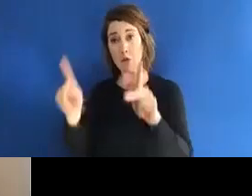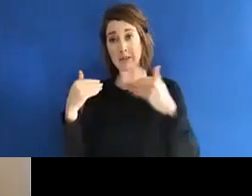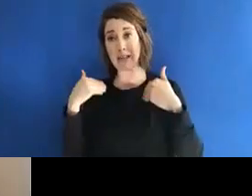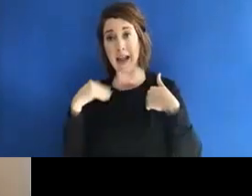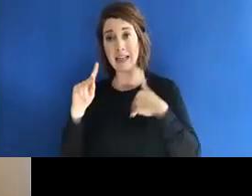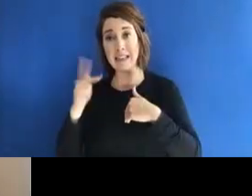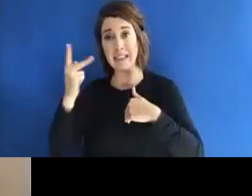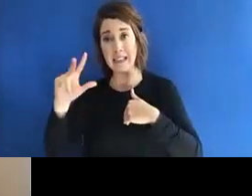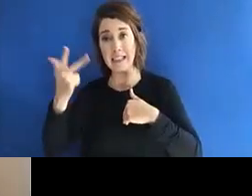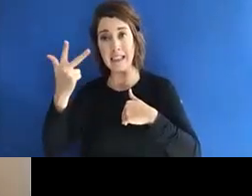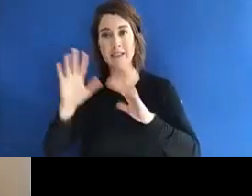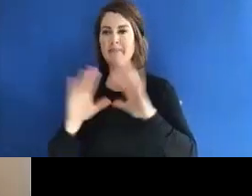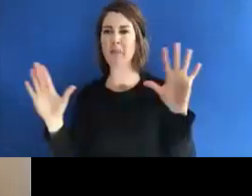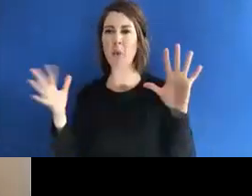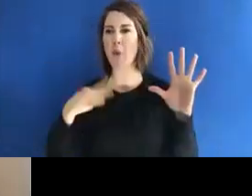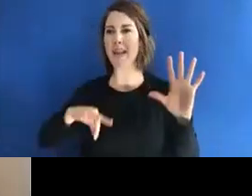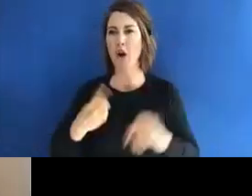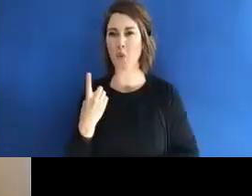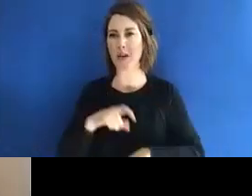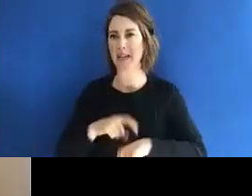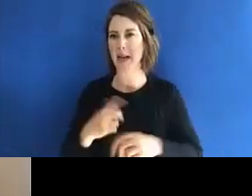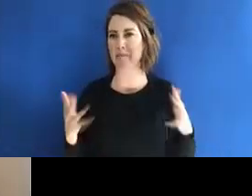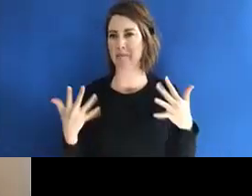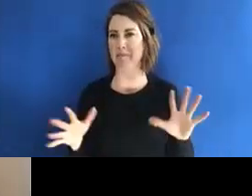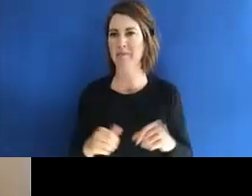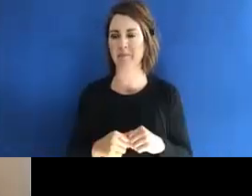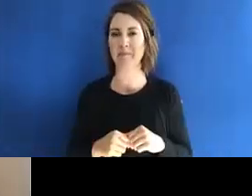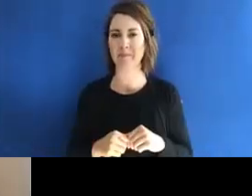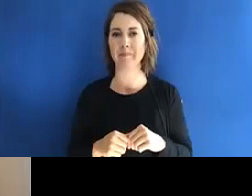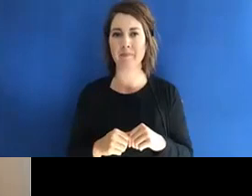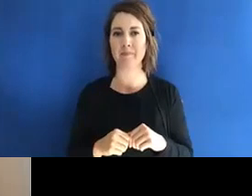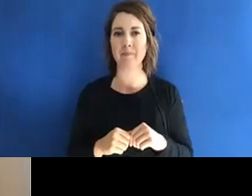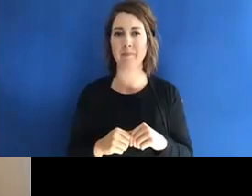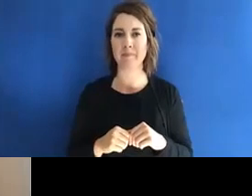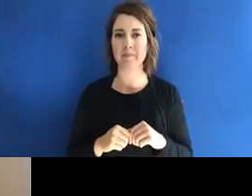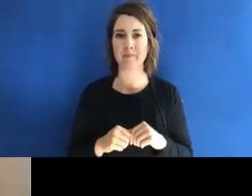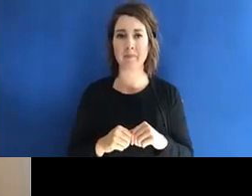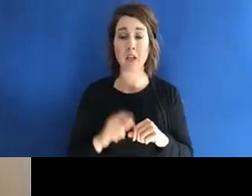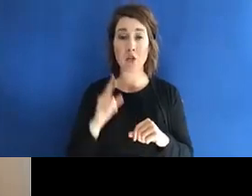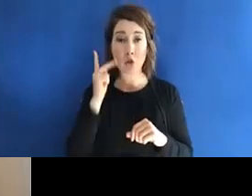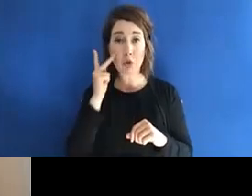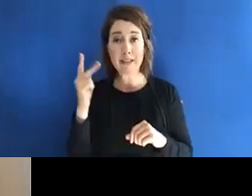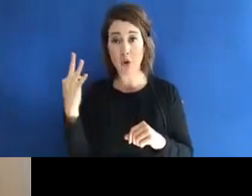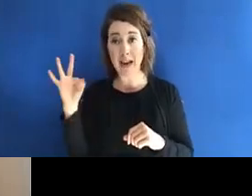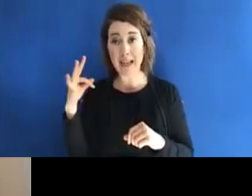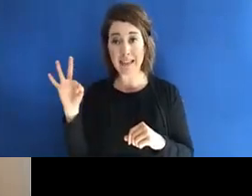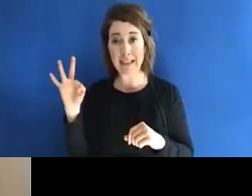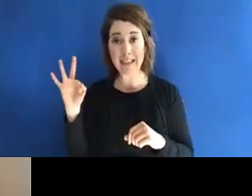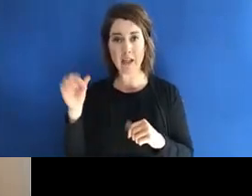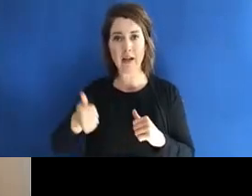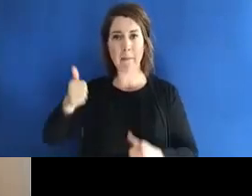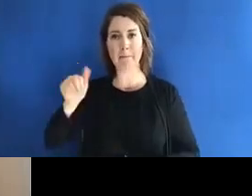gain rate, but we reflect each particular gain here. And you'll see in program year 19, we're up